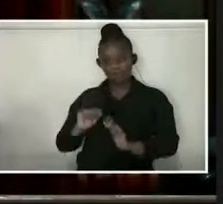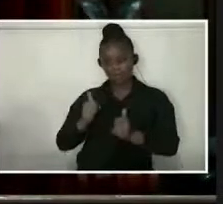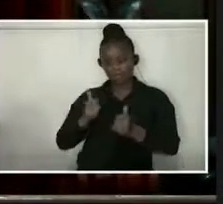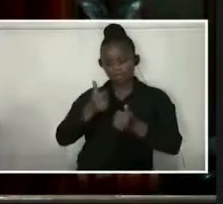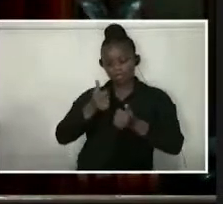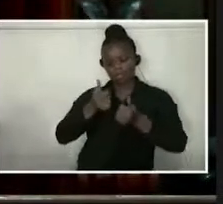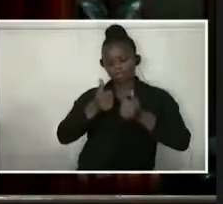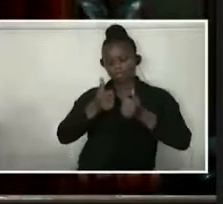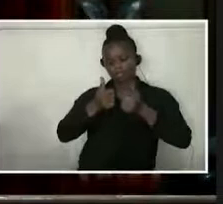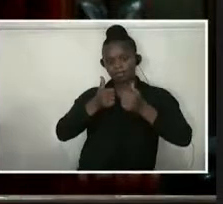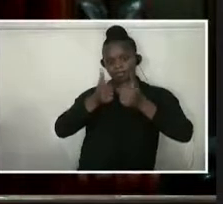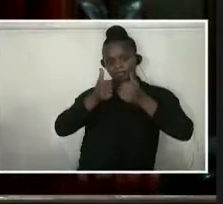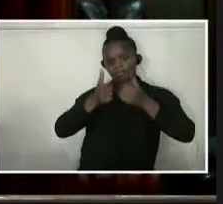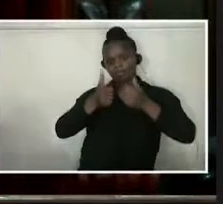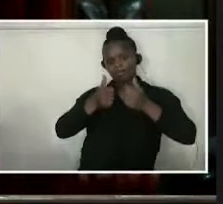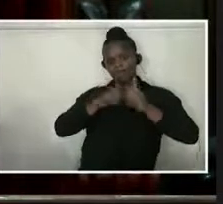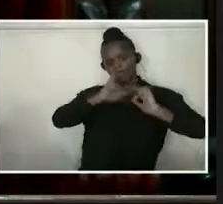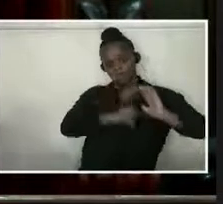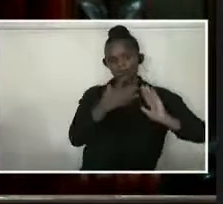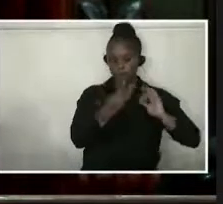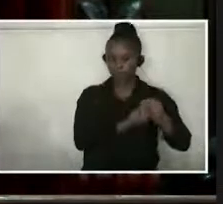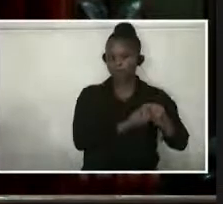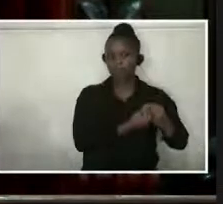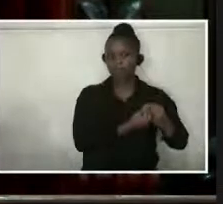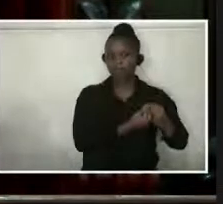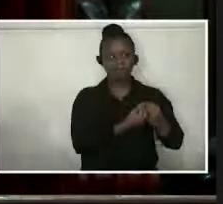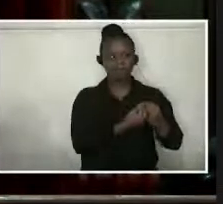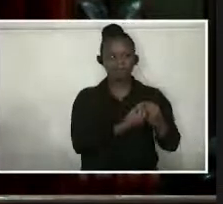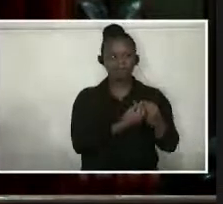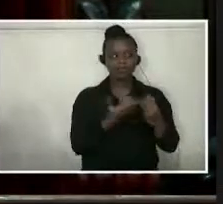We recognize his responsibilities.